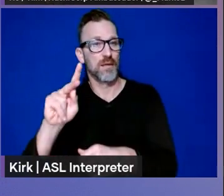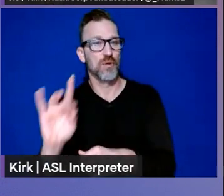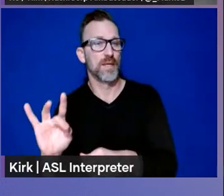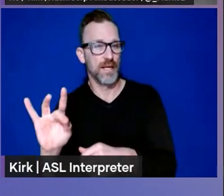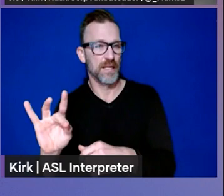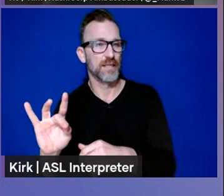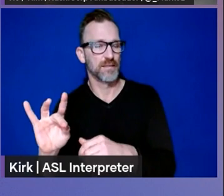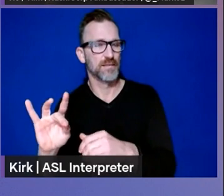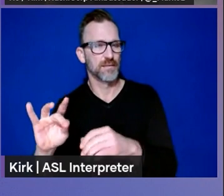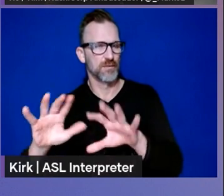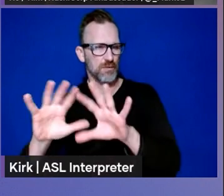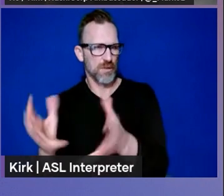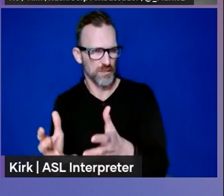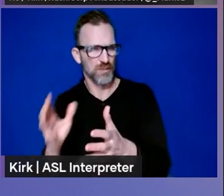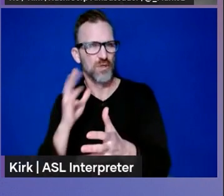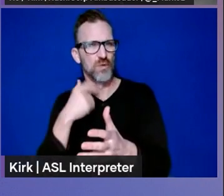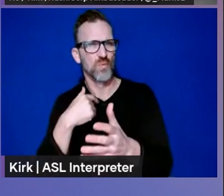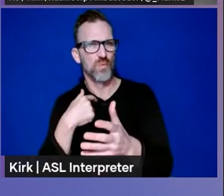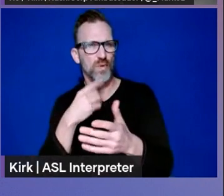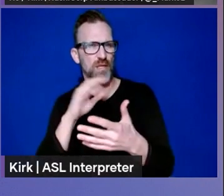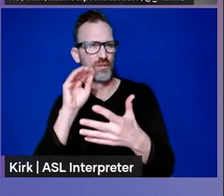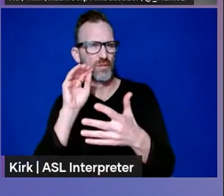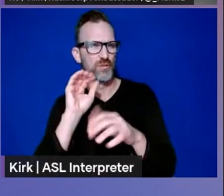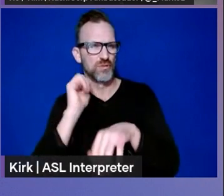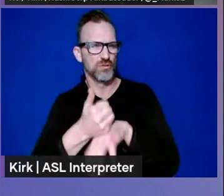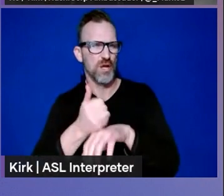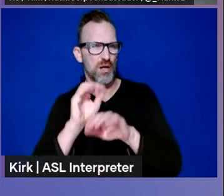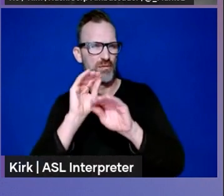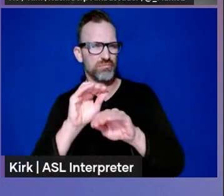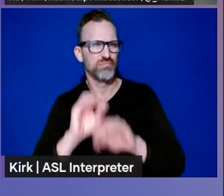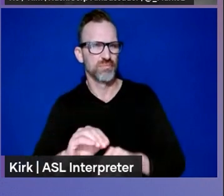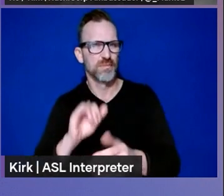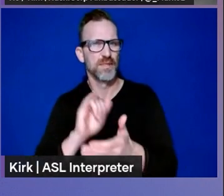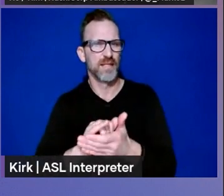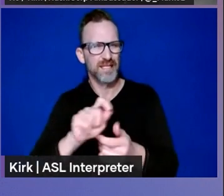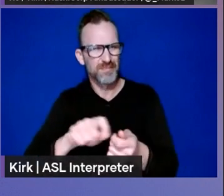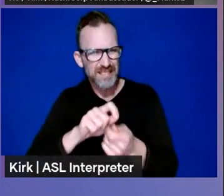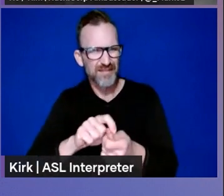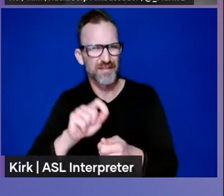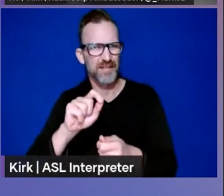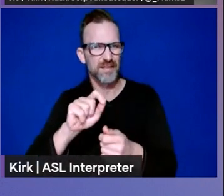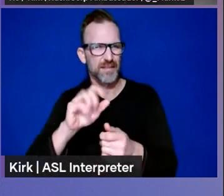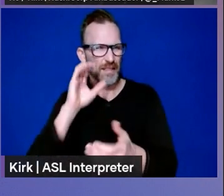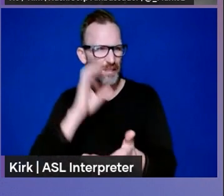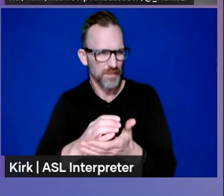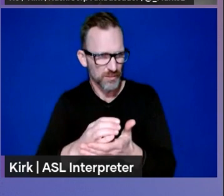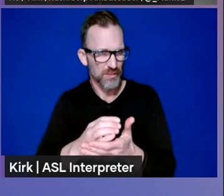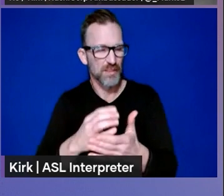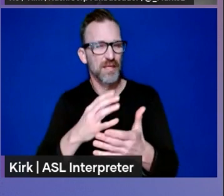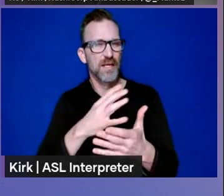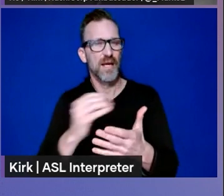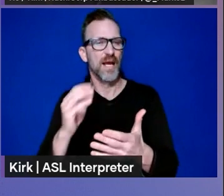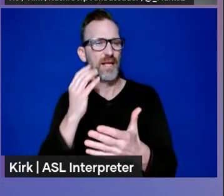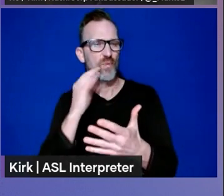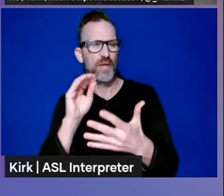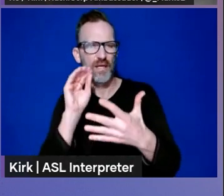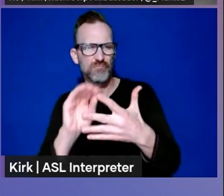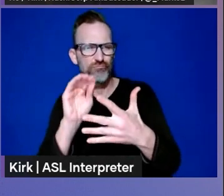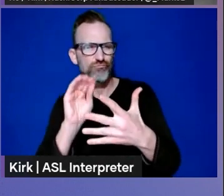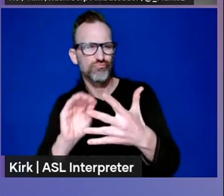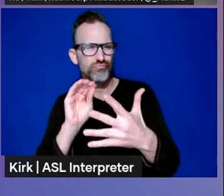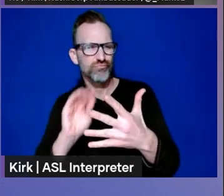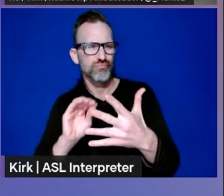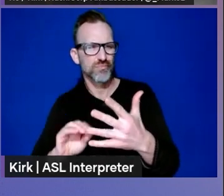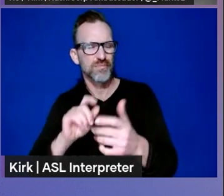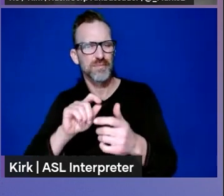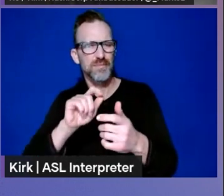It's installing the Waypoint Helm chart using a specific image. And it's kind of injecting a specific variable where it